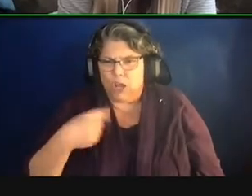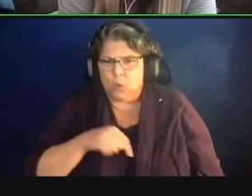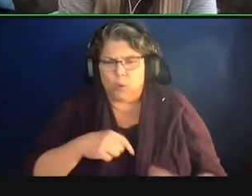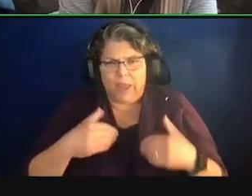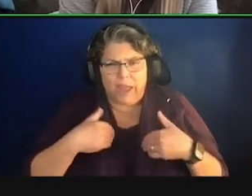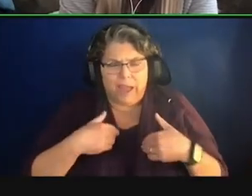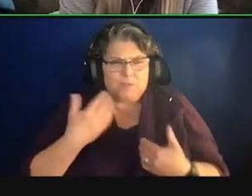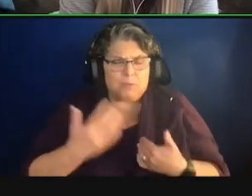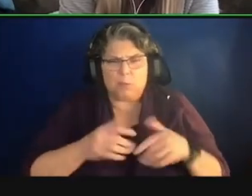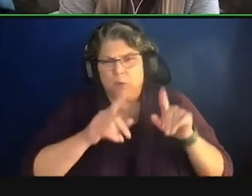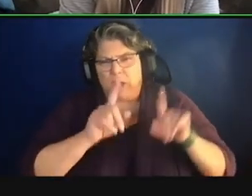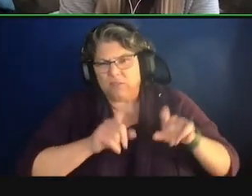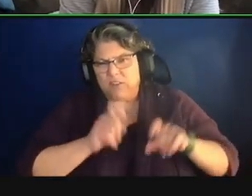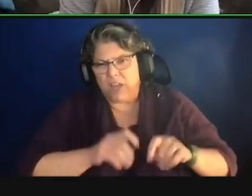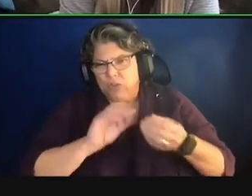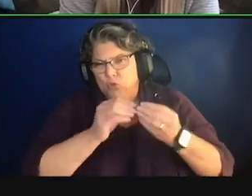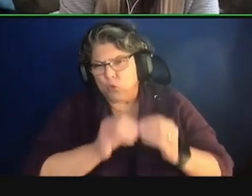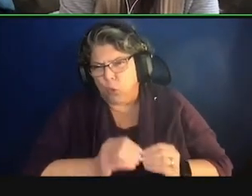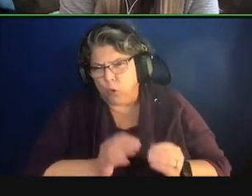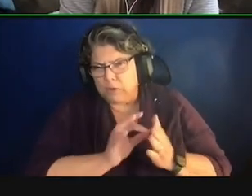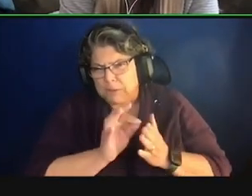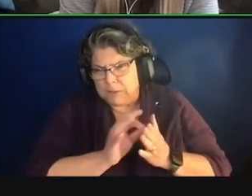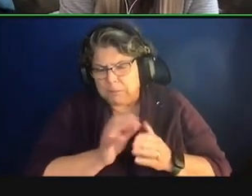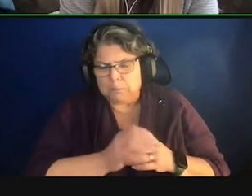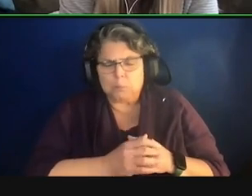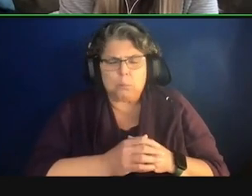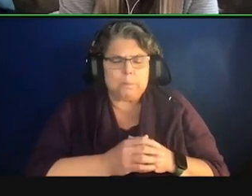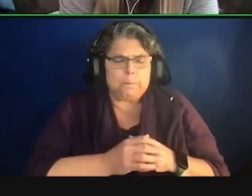have test scores. Maybe we have